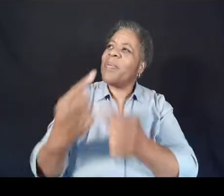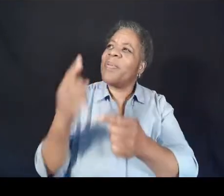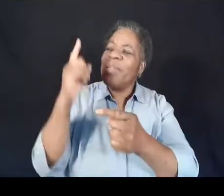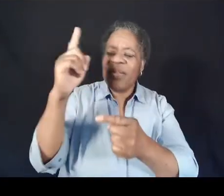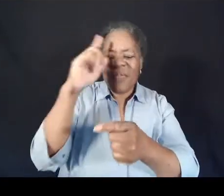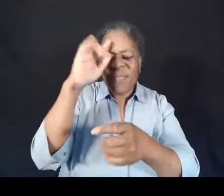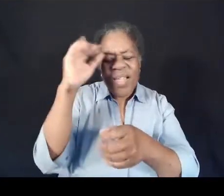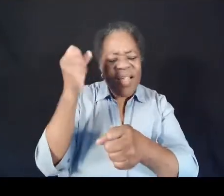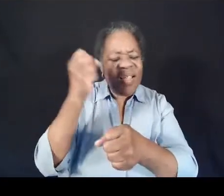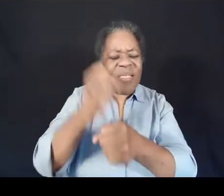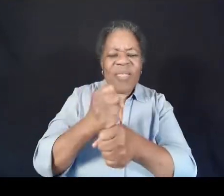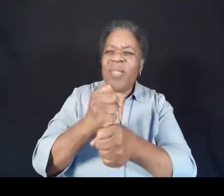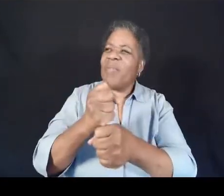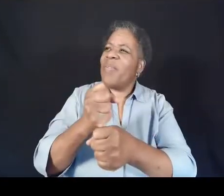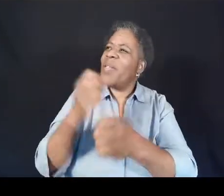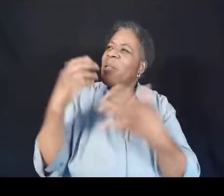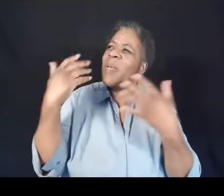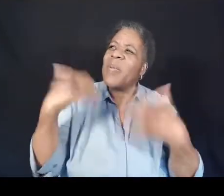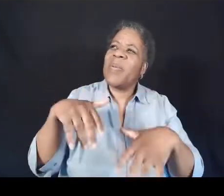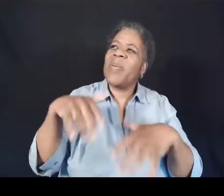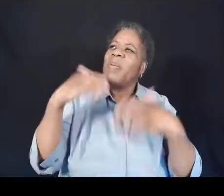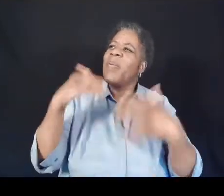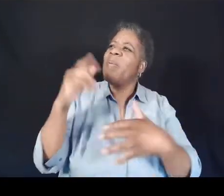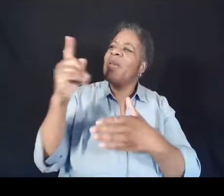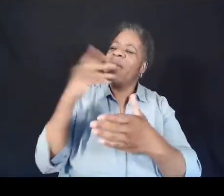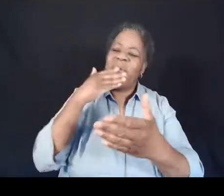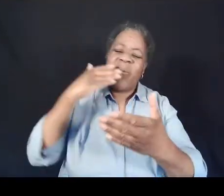been faithful.